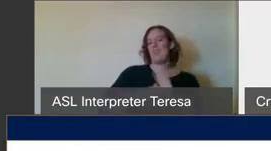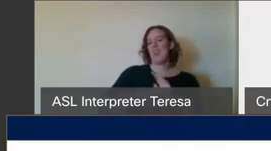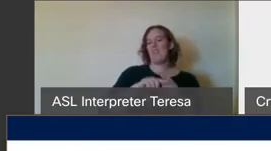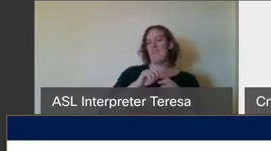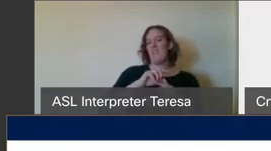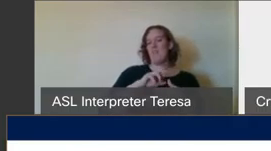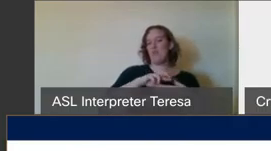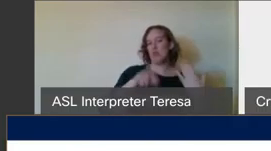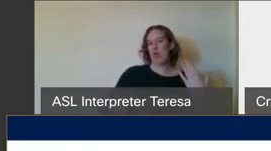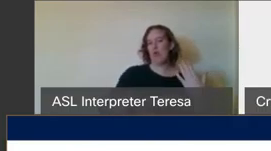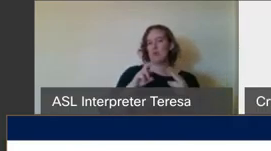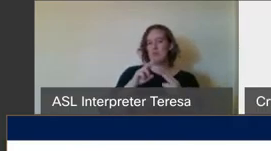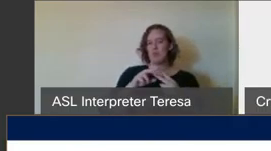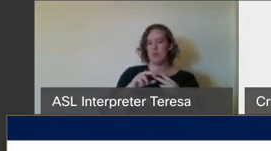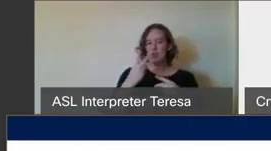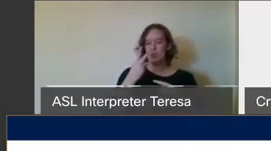groups.